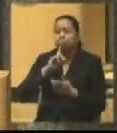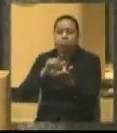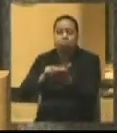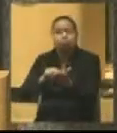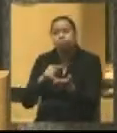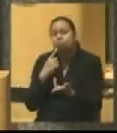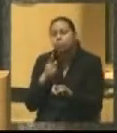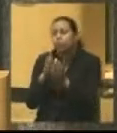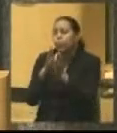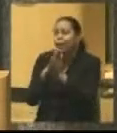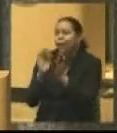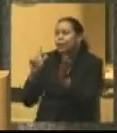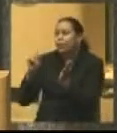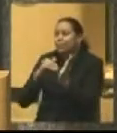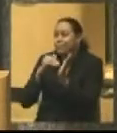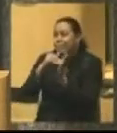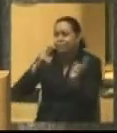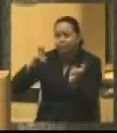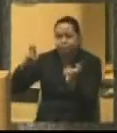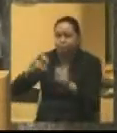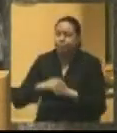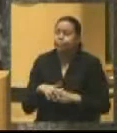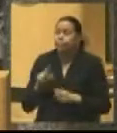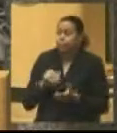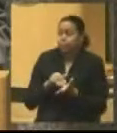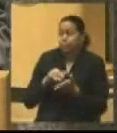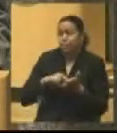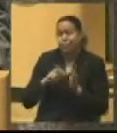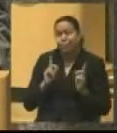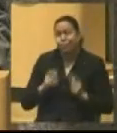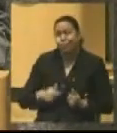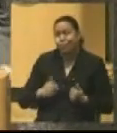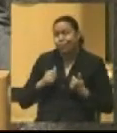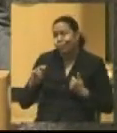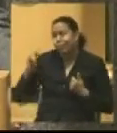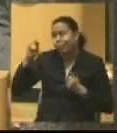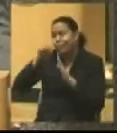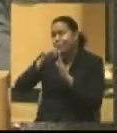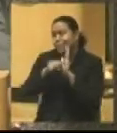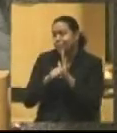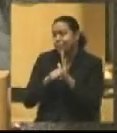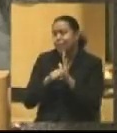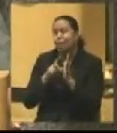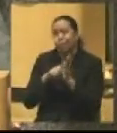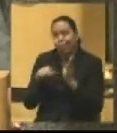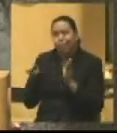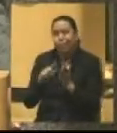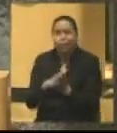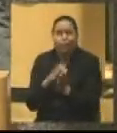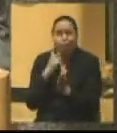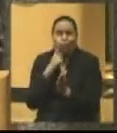The Prayer of 20 Millions. The 20 million referred to the number of people living in the northern states, and what they were all praying